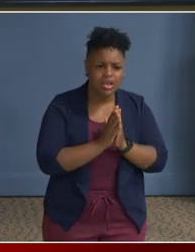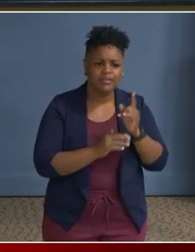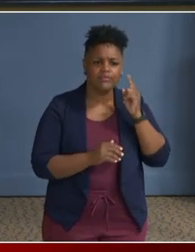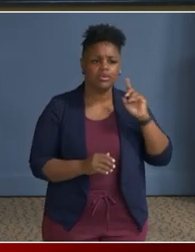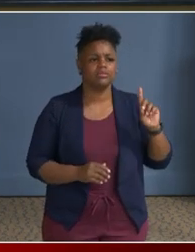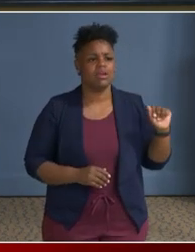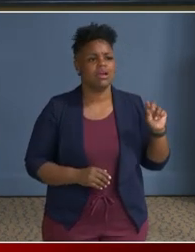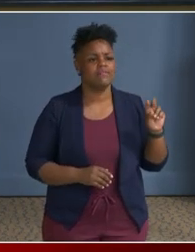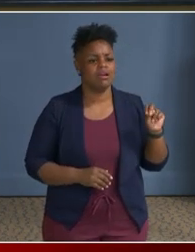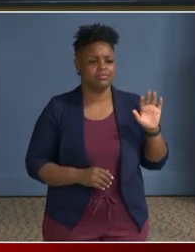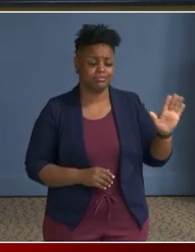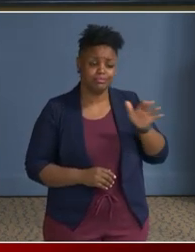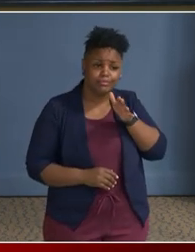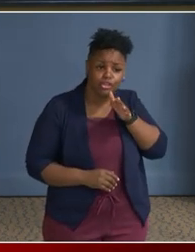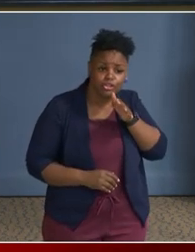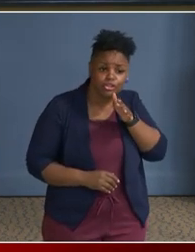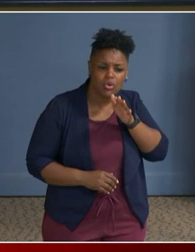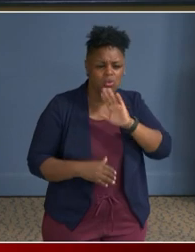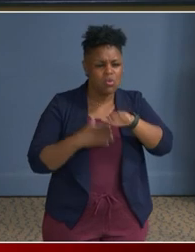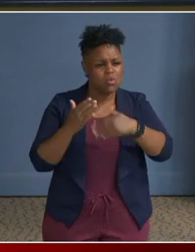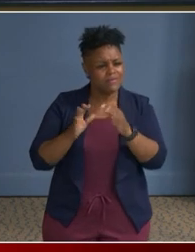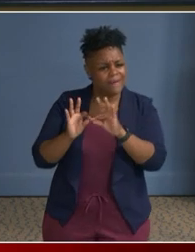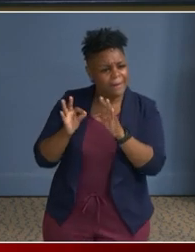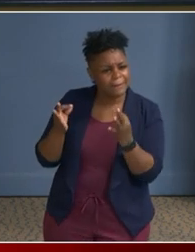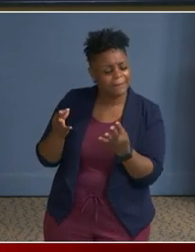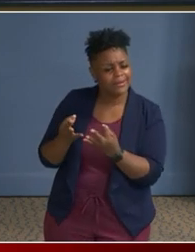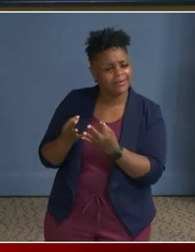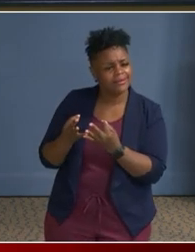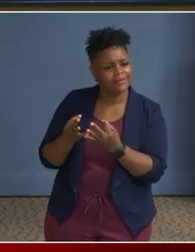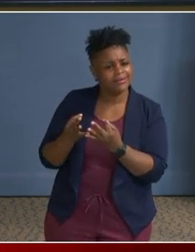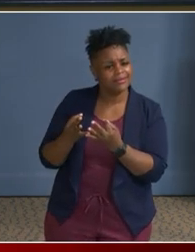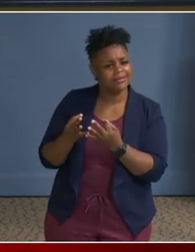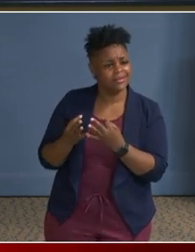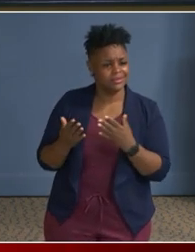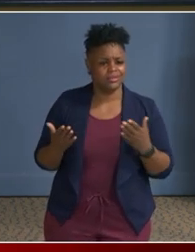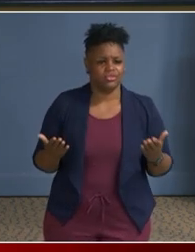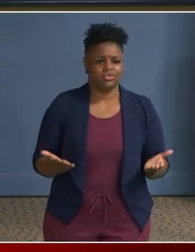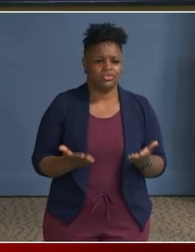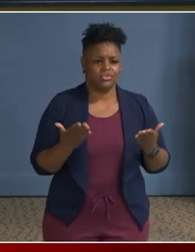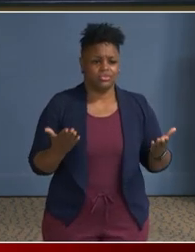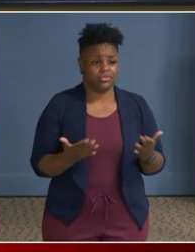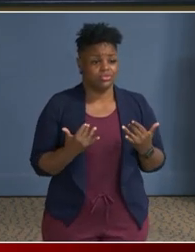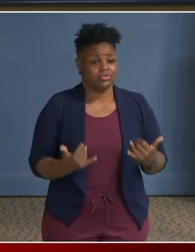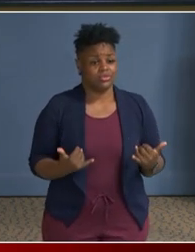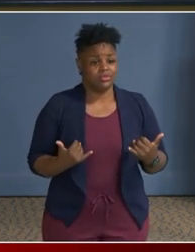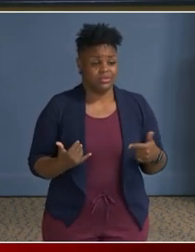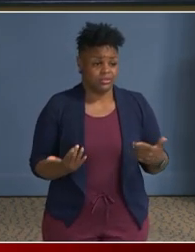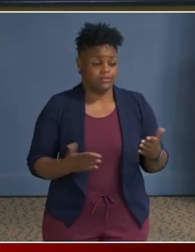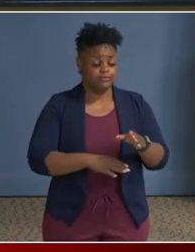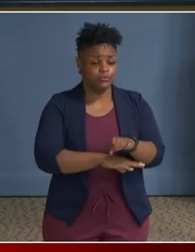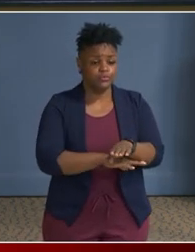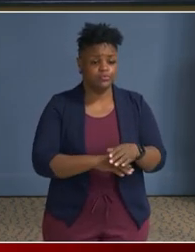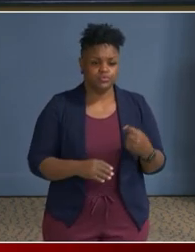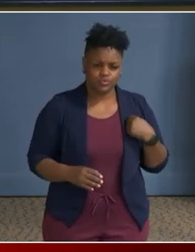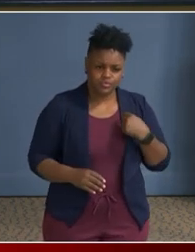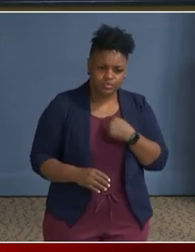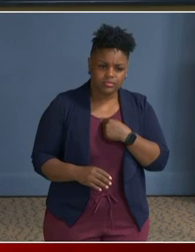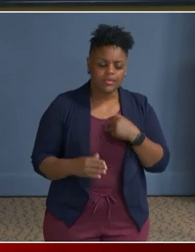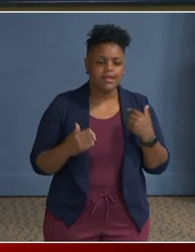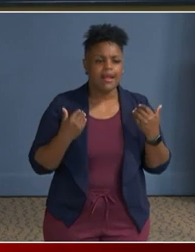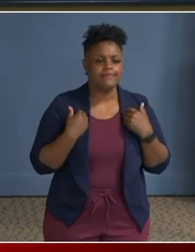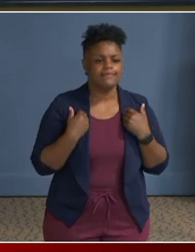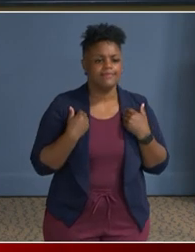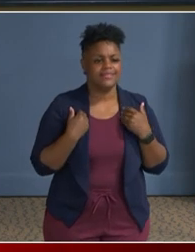and his entire family. We're joined this afternoon by